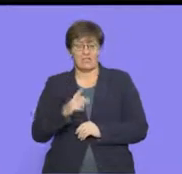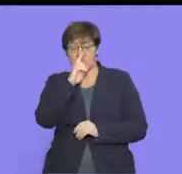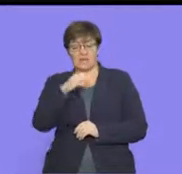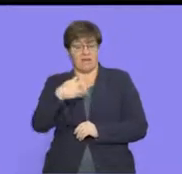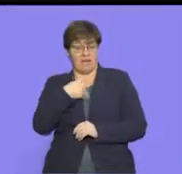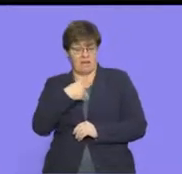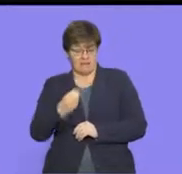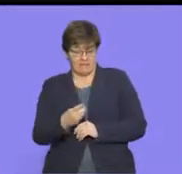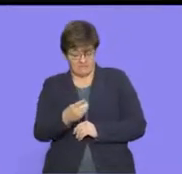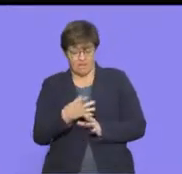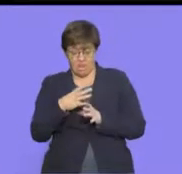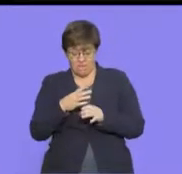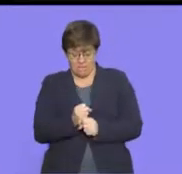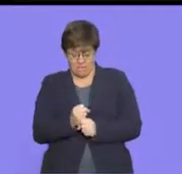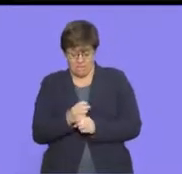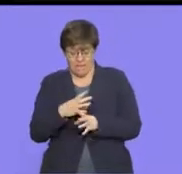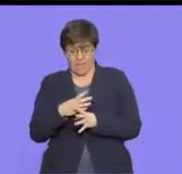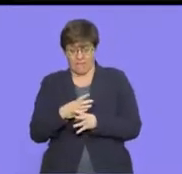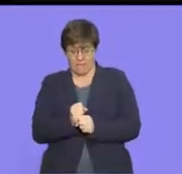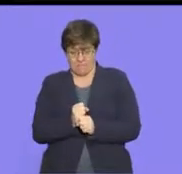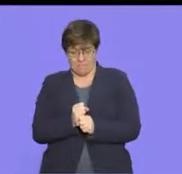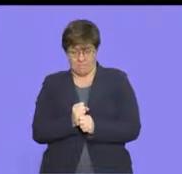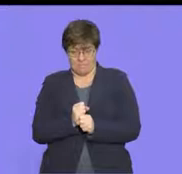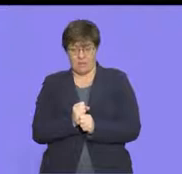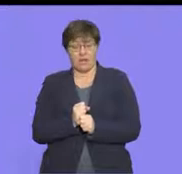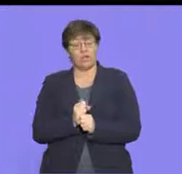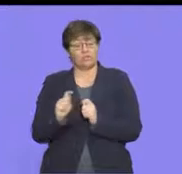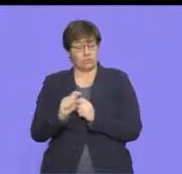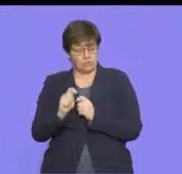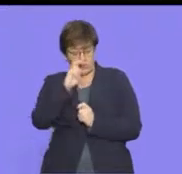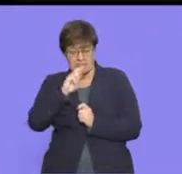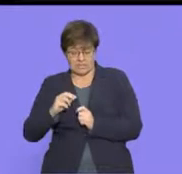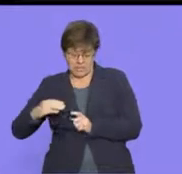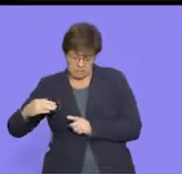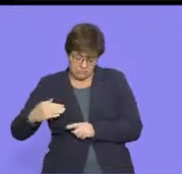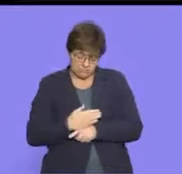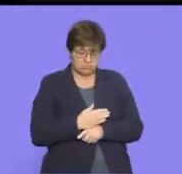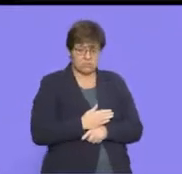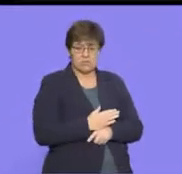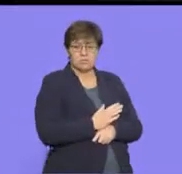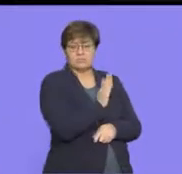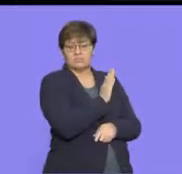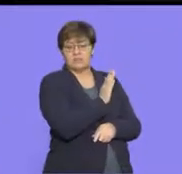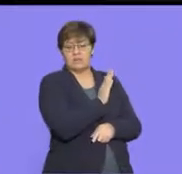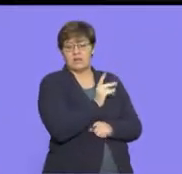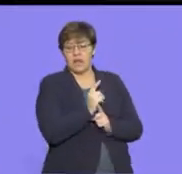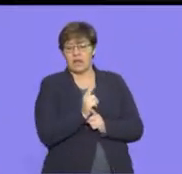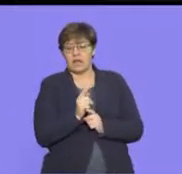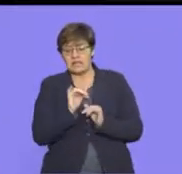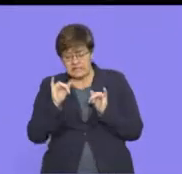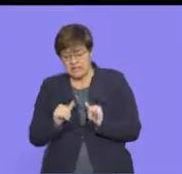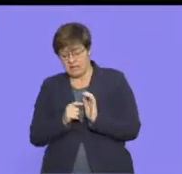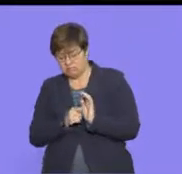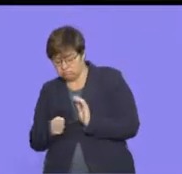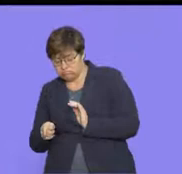heart, and that heart is going to pump whatever it needs to transport, but it's going to stay in these vessels.